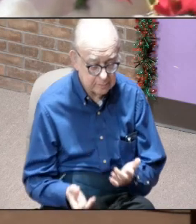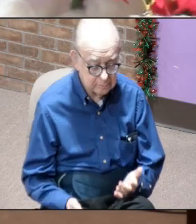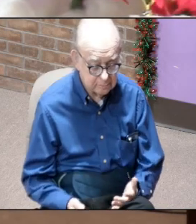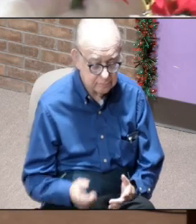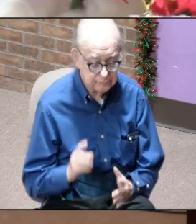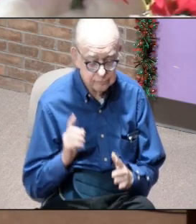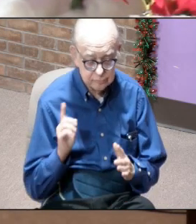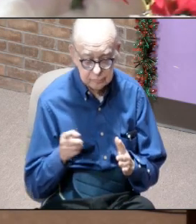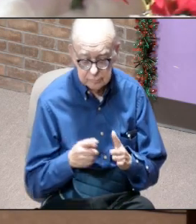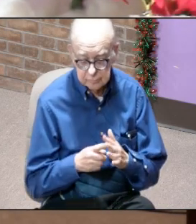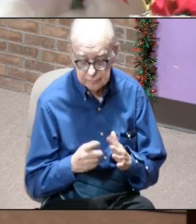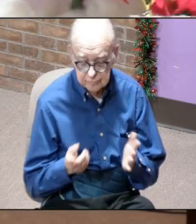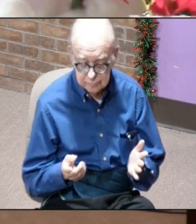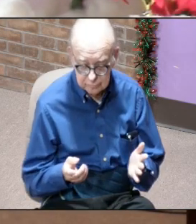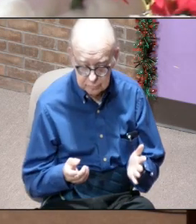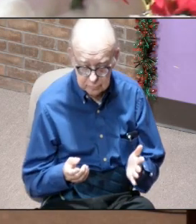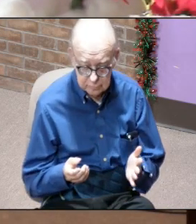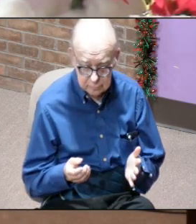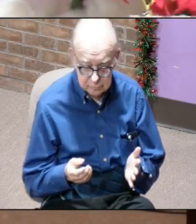At the beginning,